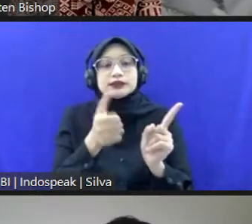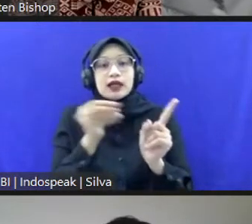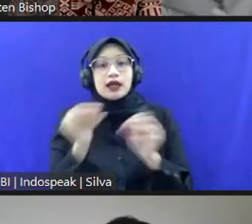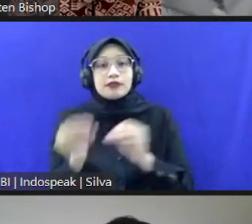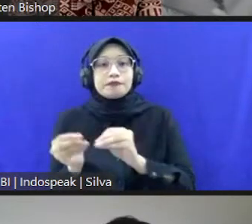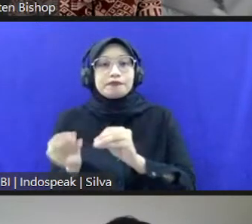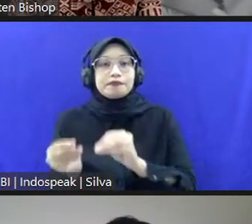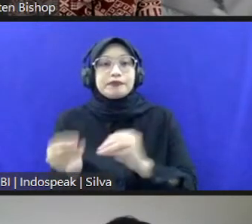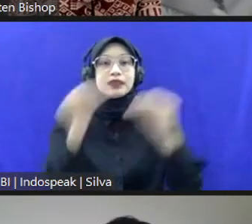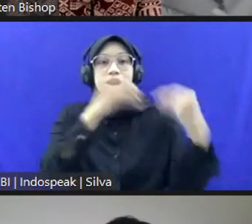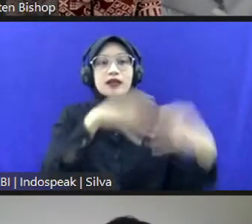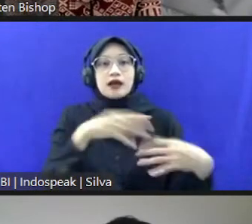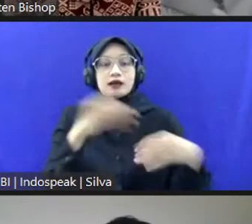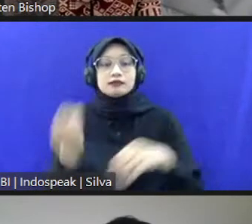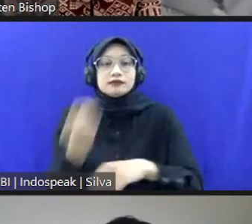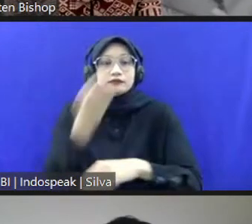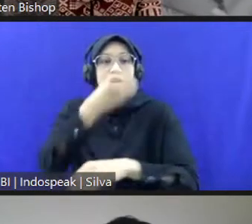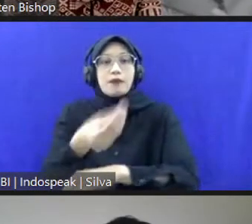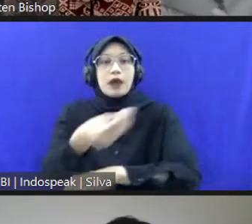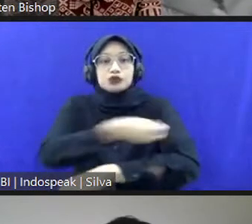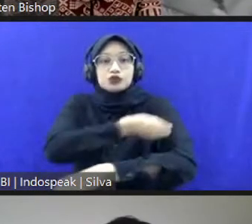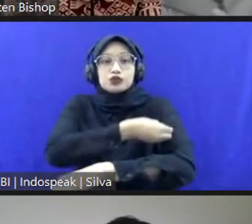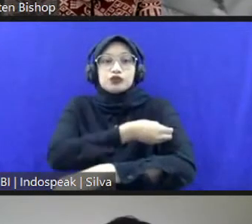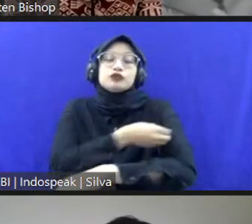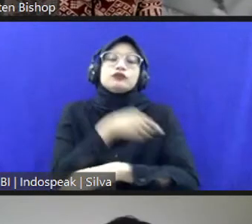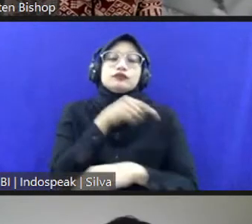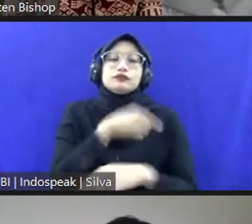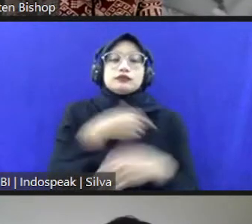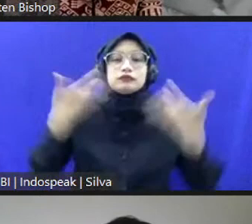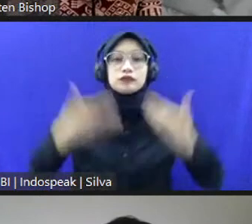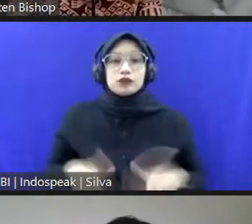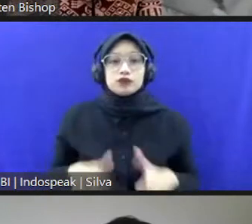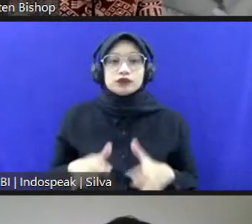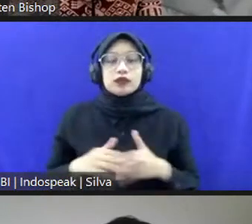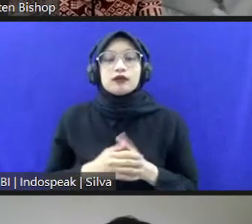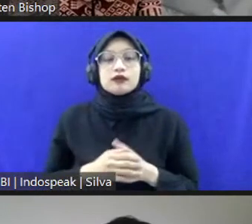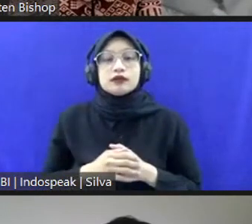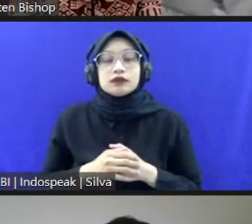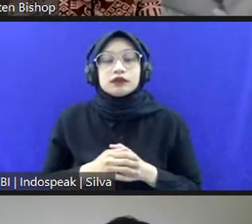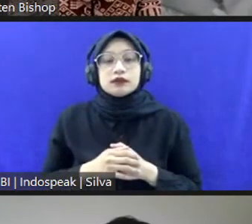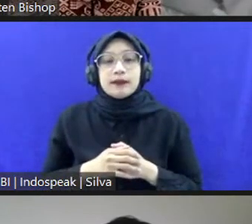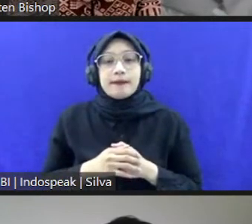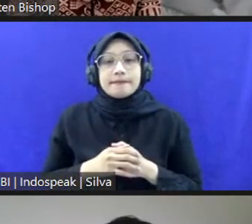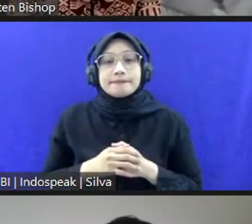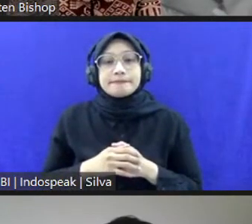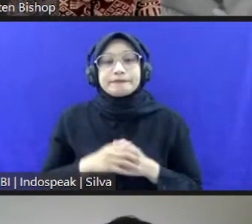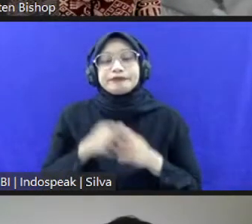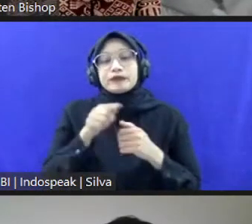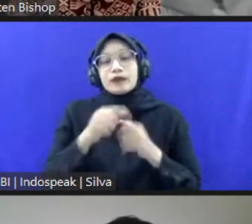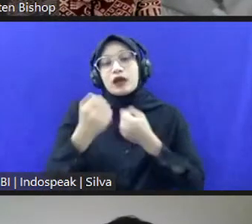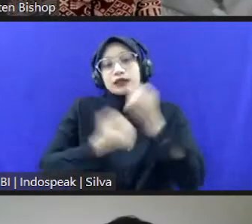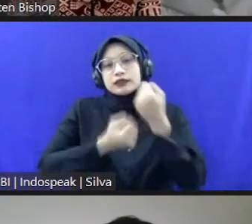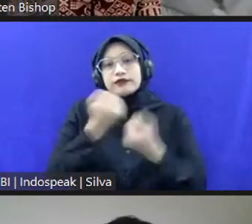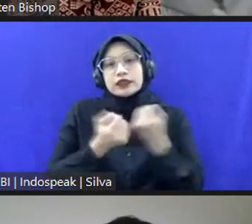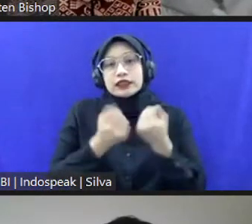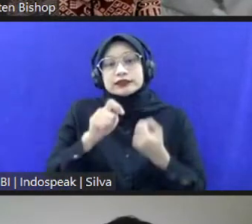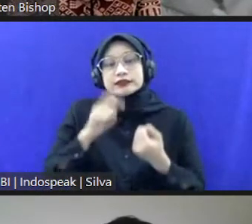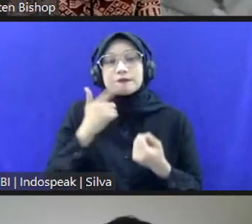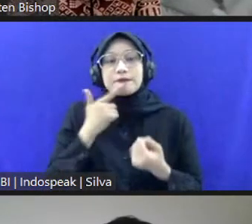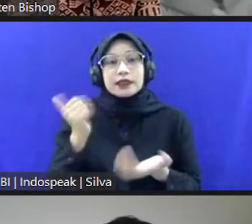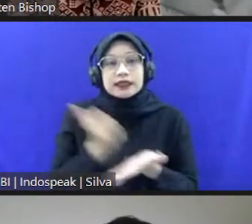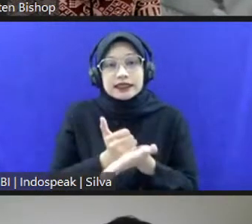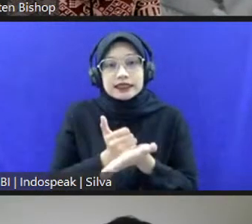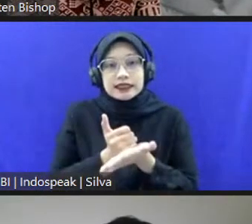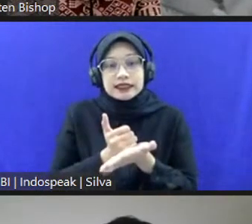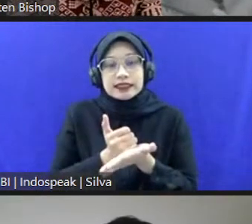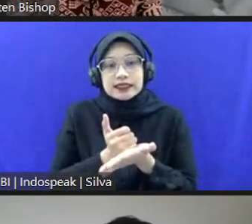body. And one of the key activities, and this was initiated by the